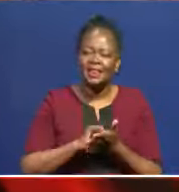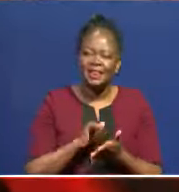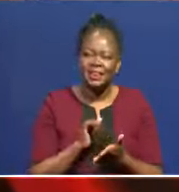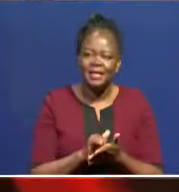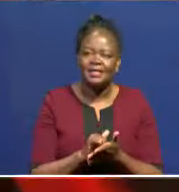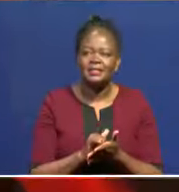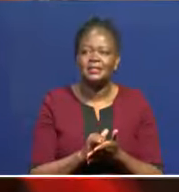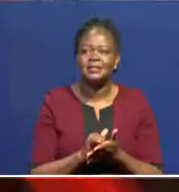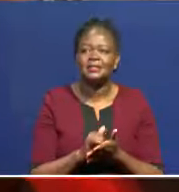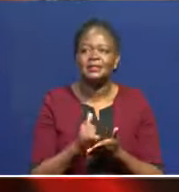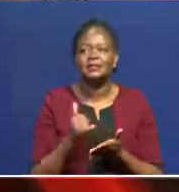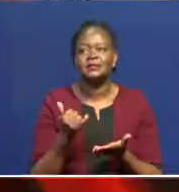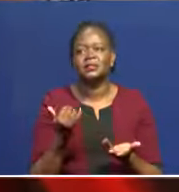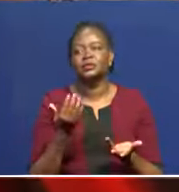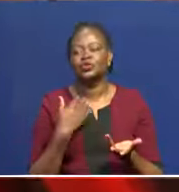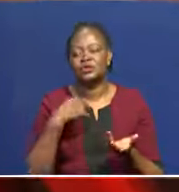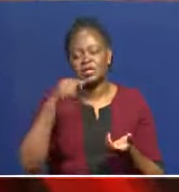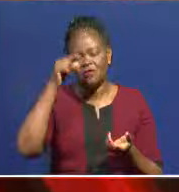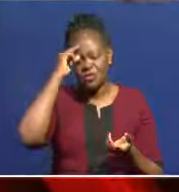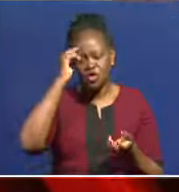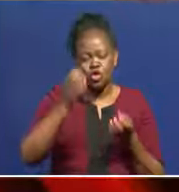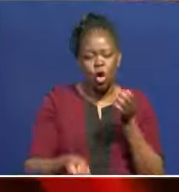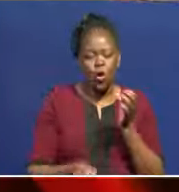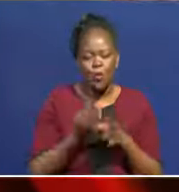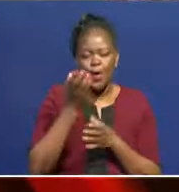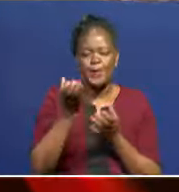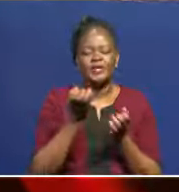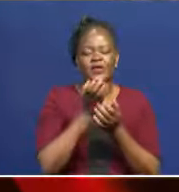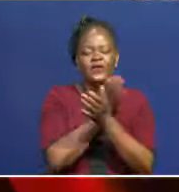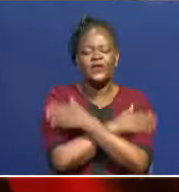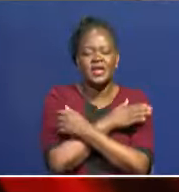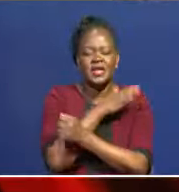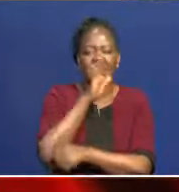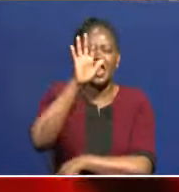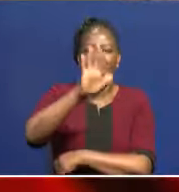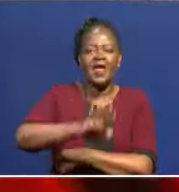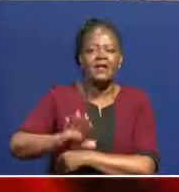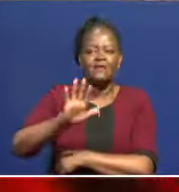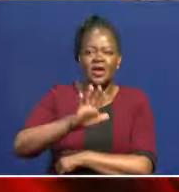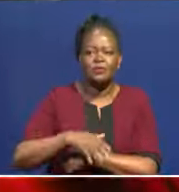is a need for the government to create a business-friendly environment.